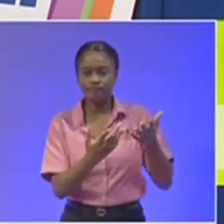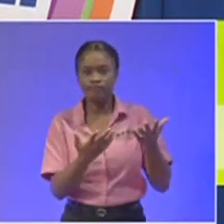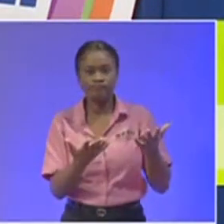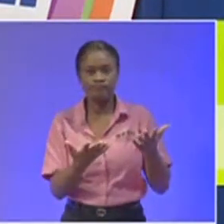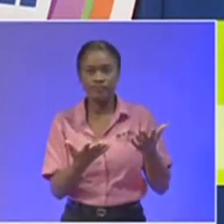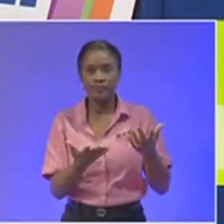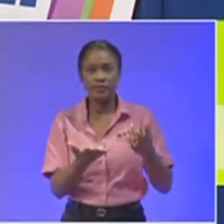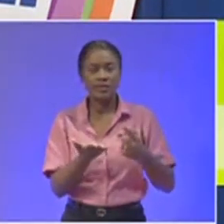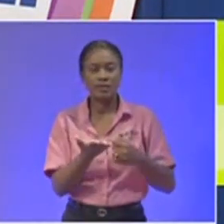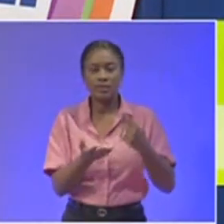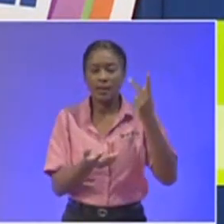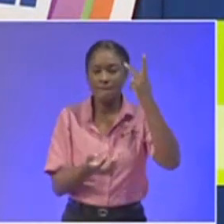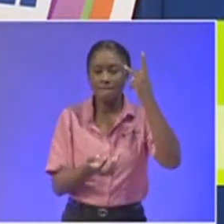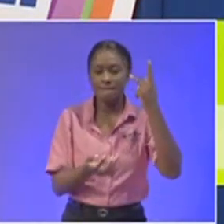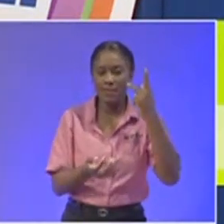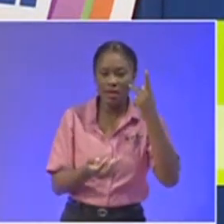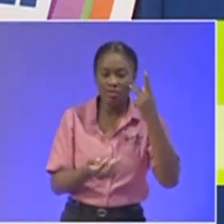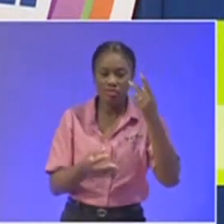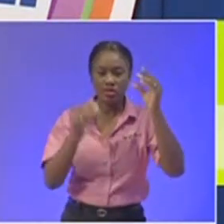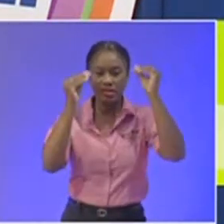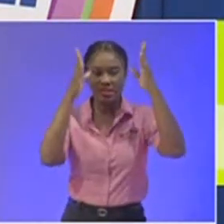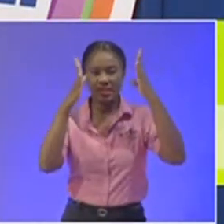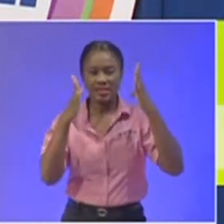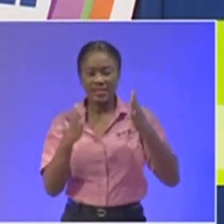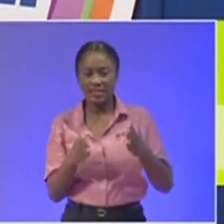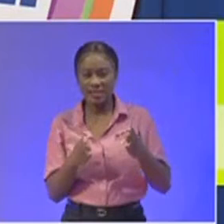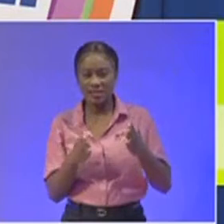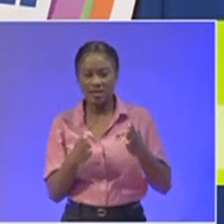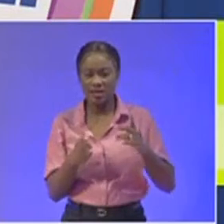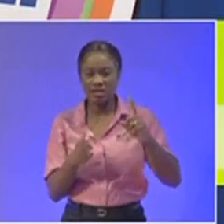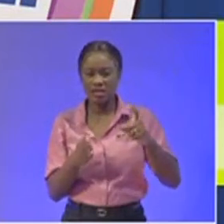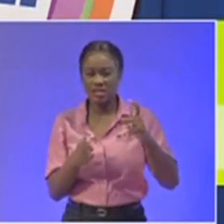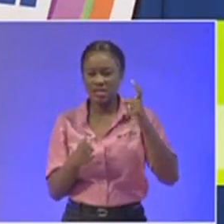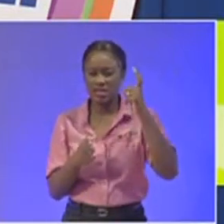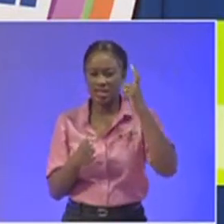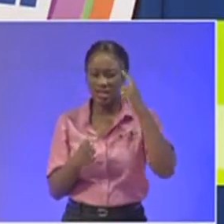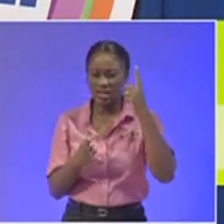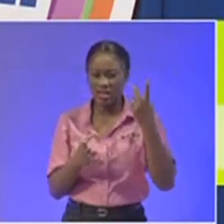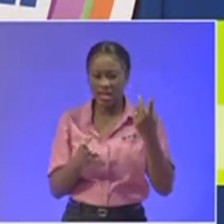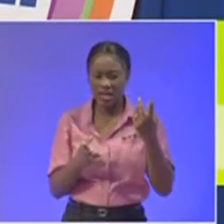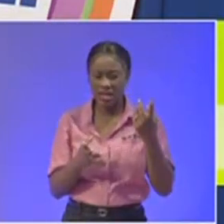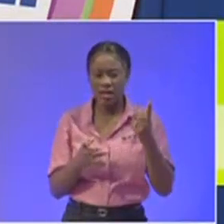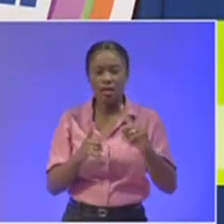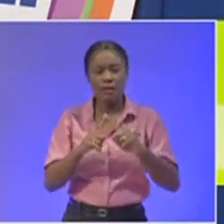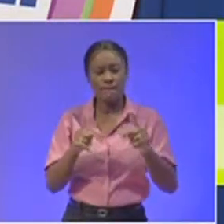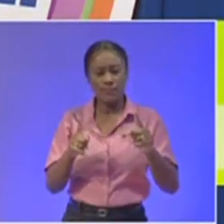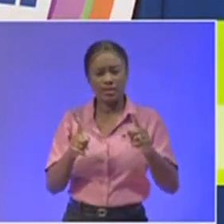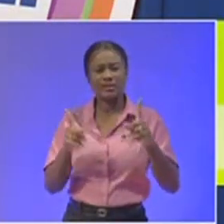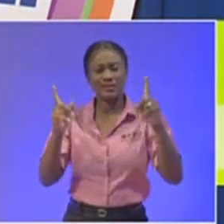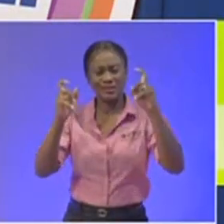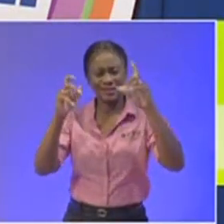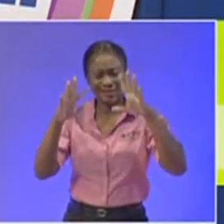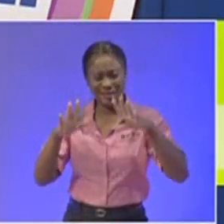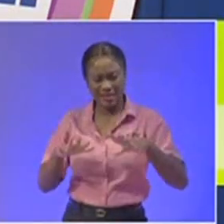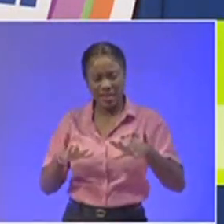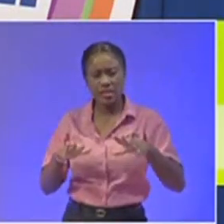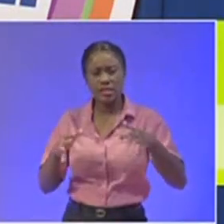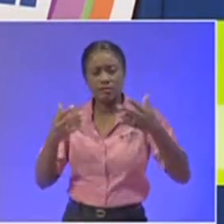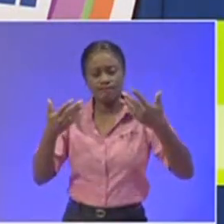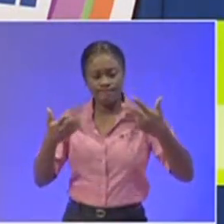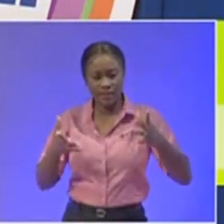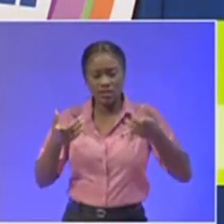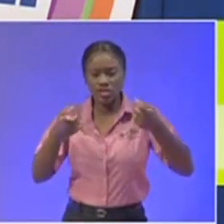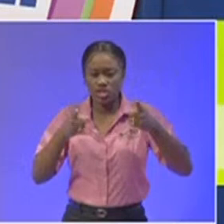though the parent, the guardian, the teacher needs to wonder that, but screenings are happening so that you have that early